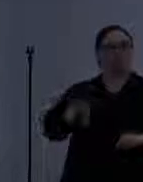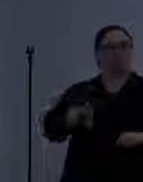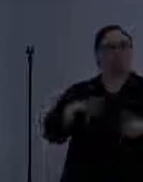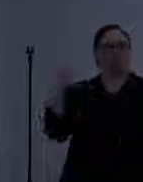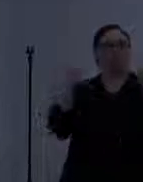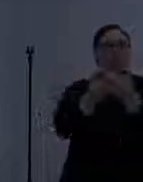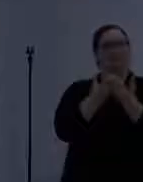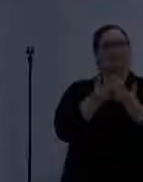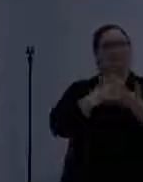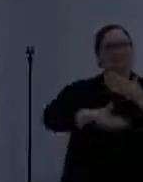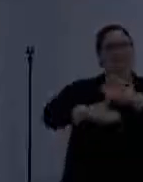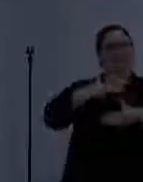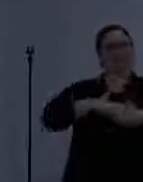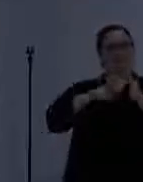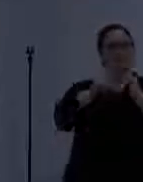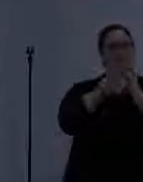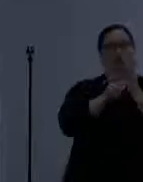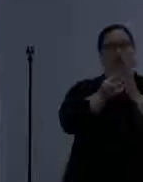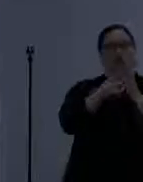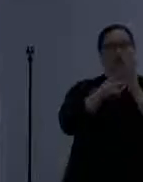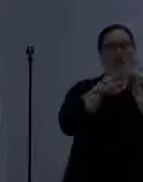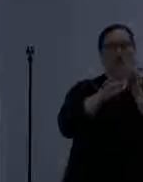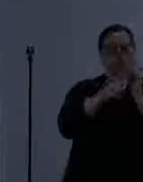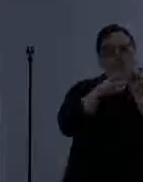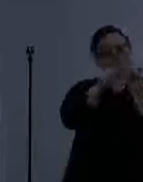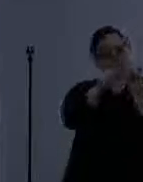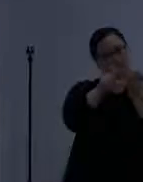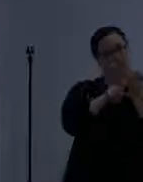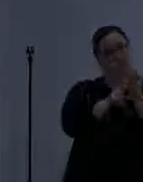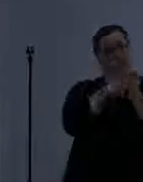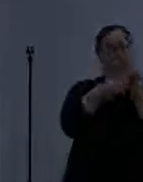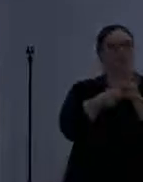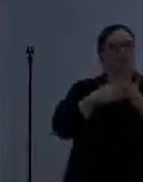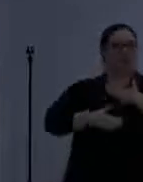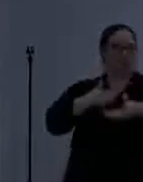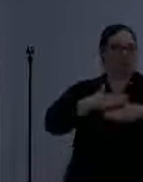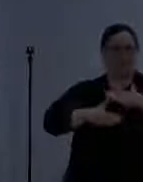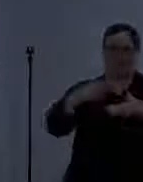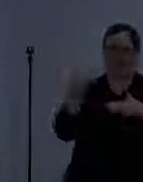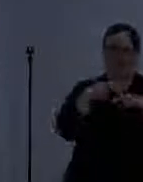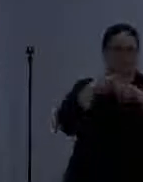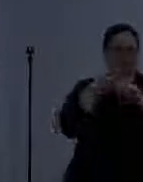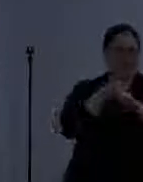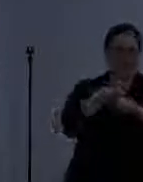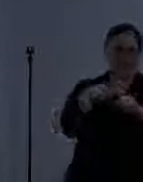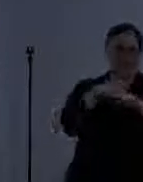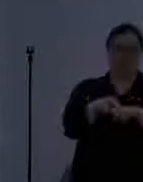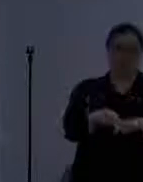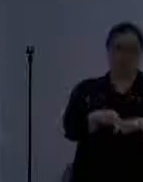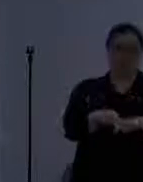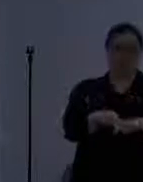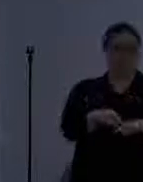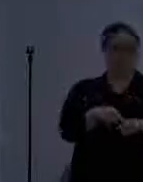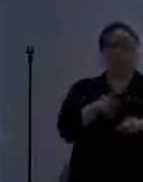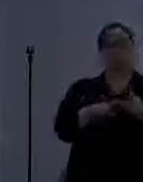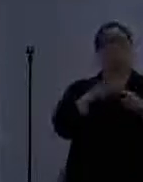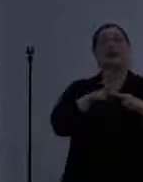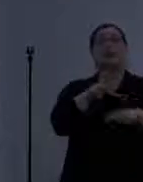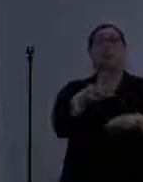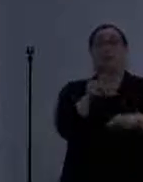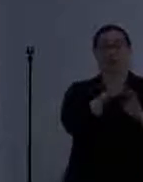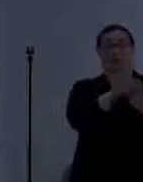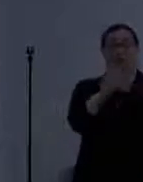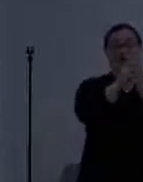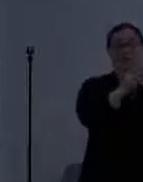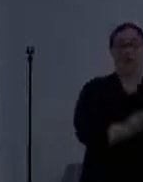of conduct. And we can still take complaints about an unregistered provider and take action about how that fits